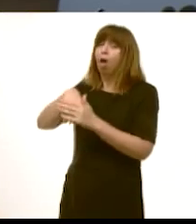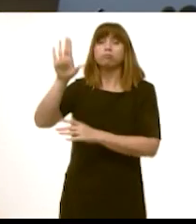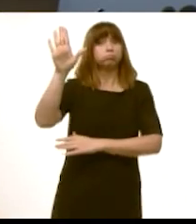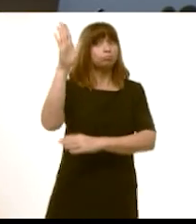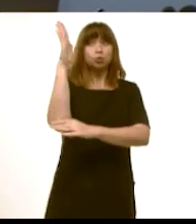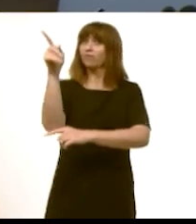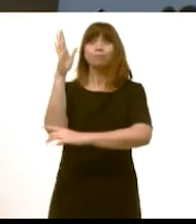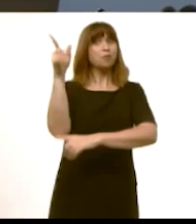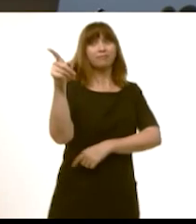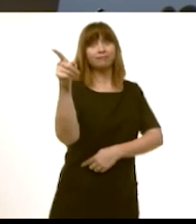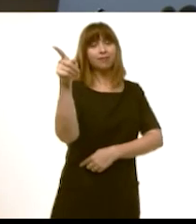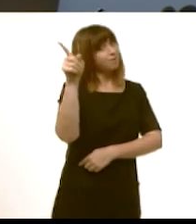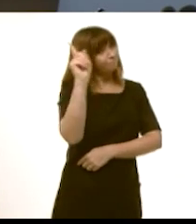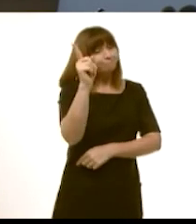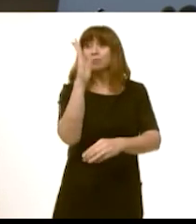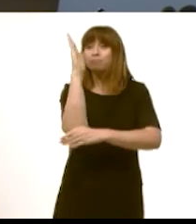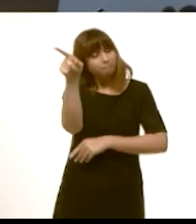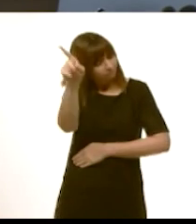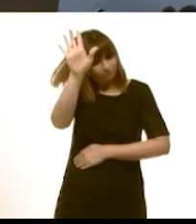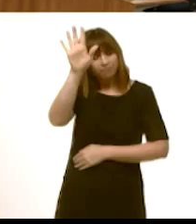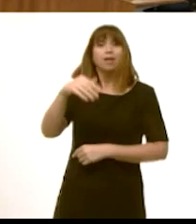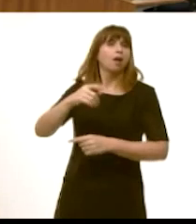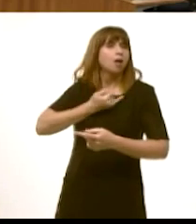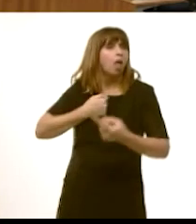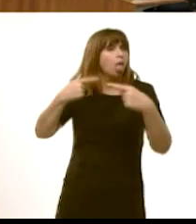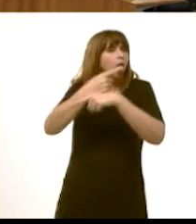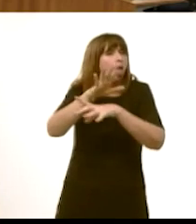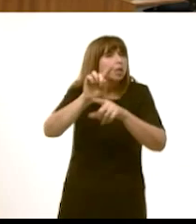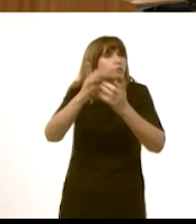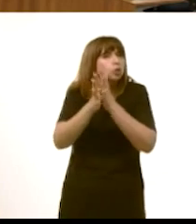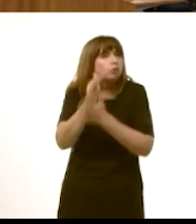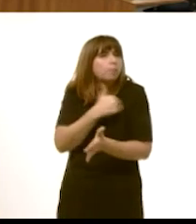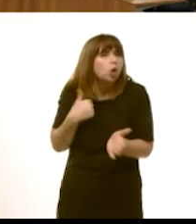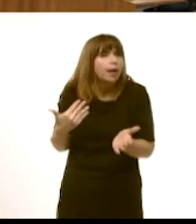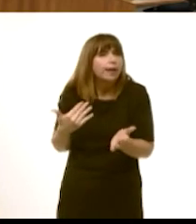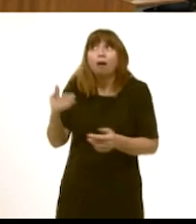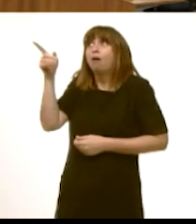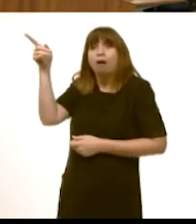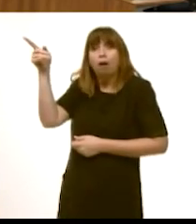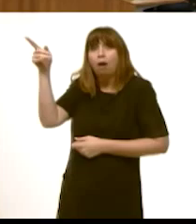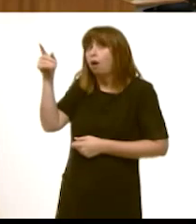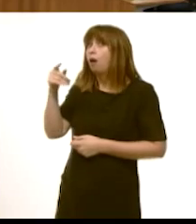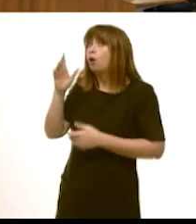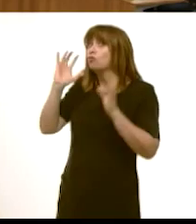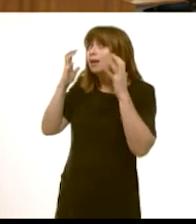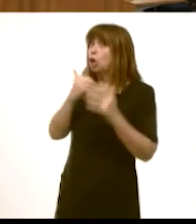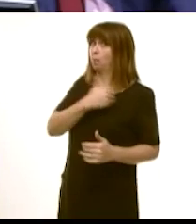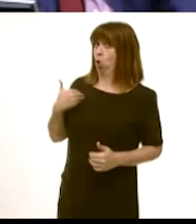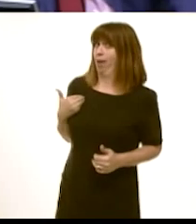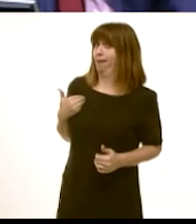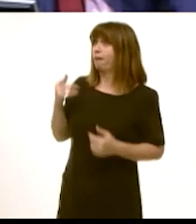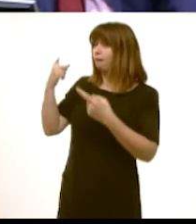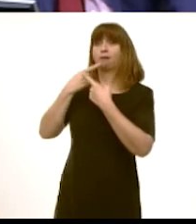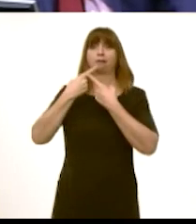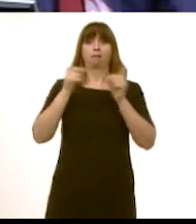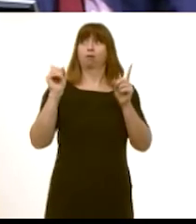said it on the record because our understanding is entirely different. What was being trailed on the radio this morning is that there